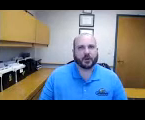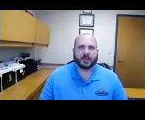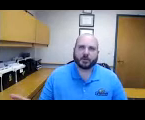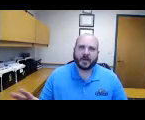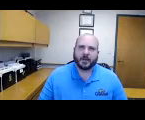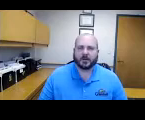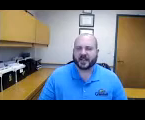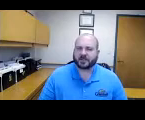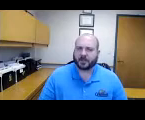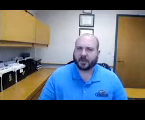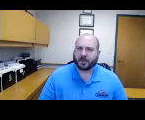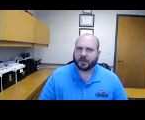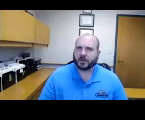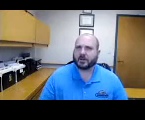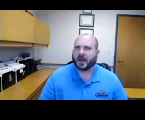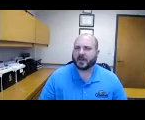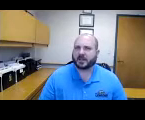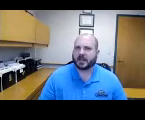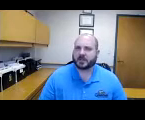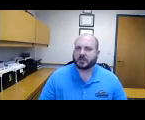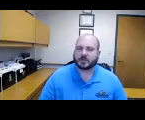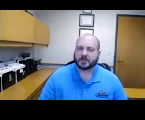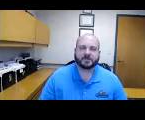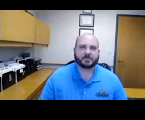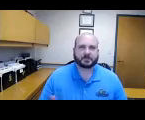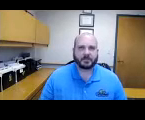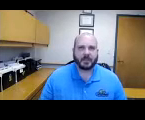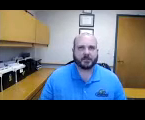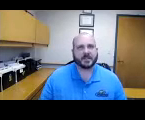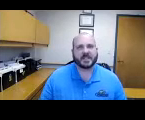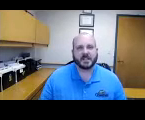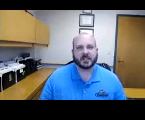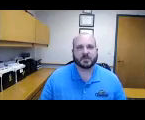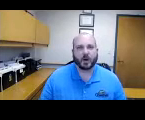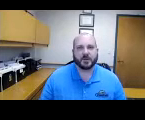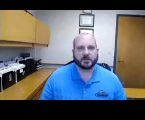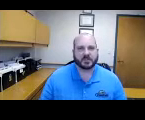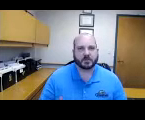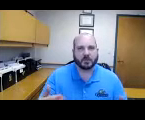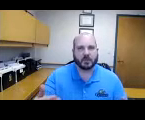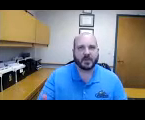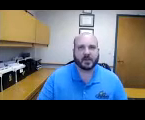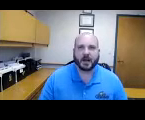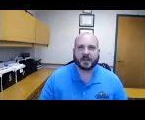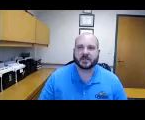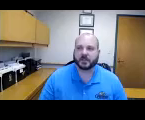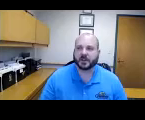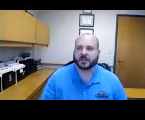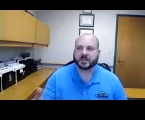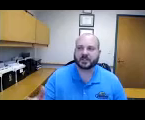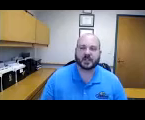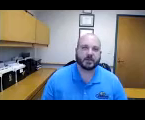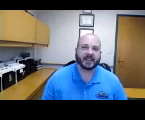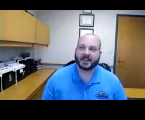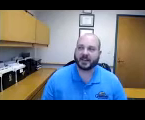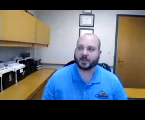About 33%, or about a third of the 5 to 11-year-olds have received at least one dose. So we're moving in a positive direction,